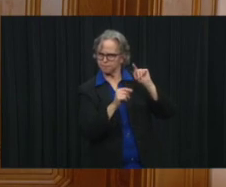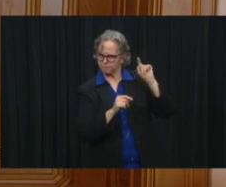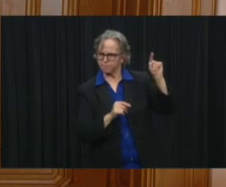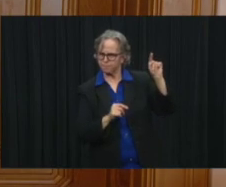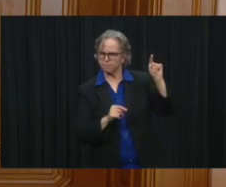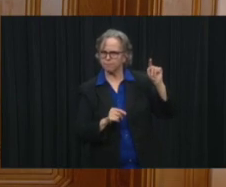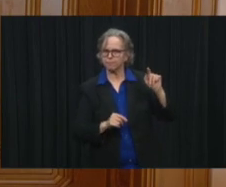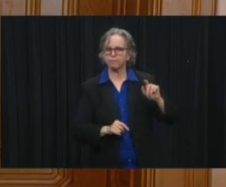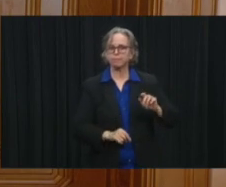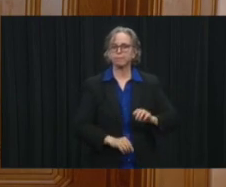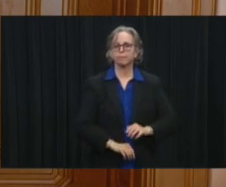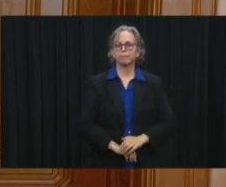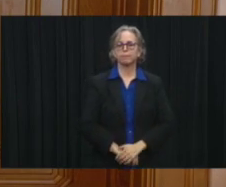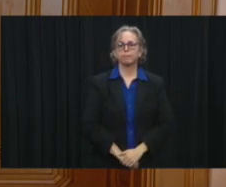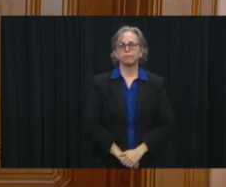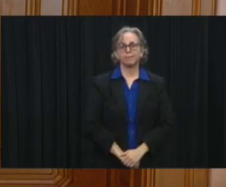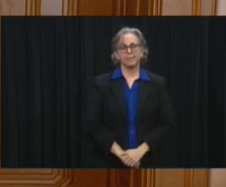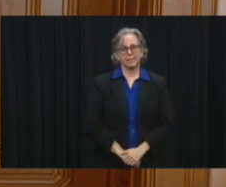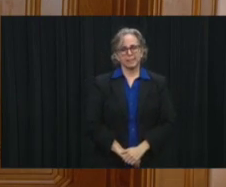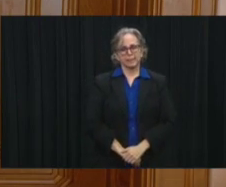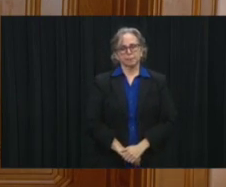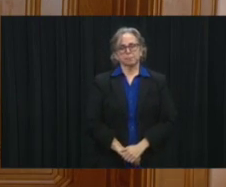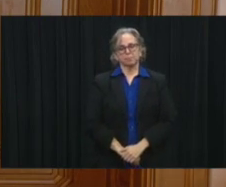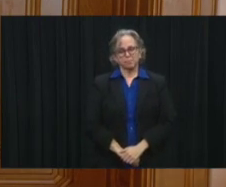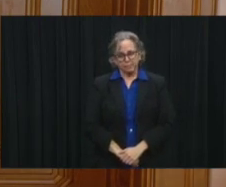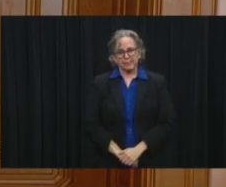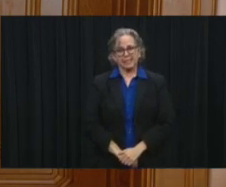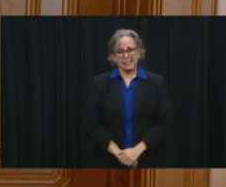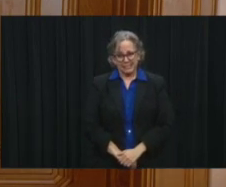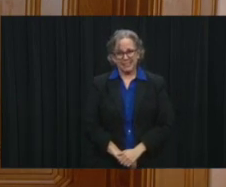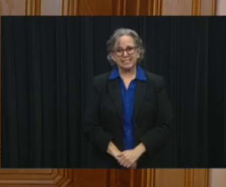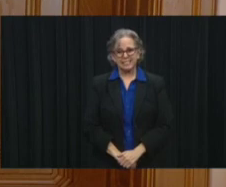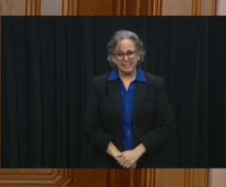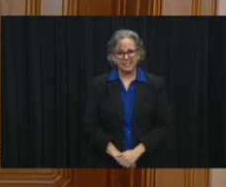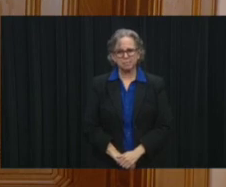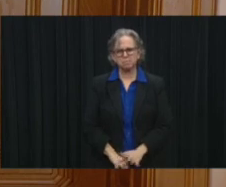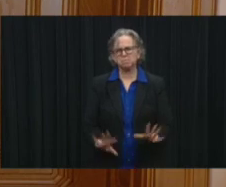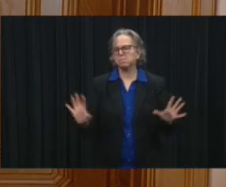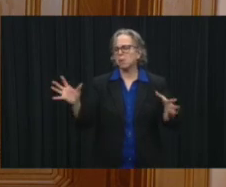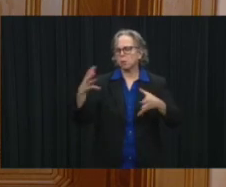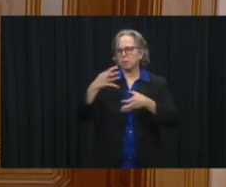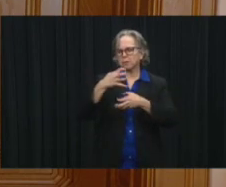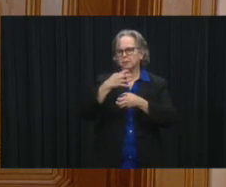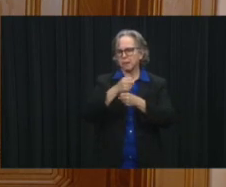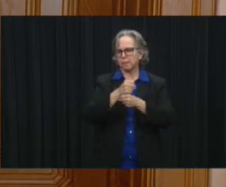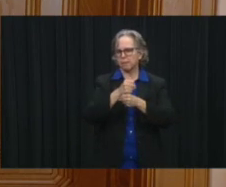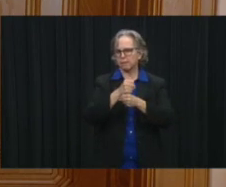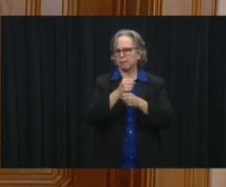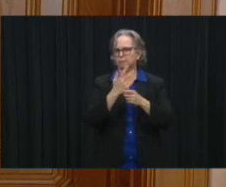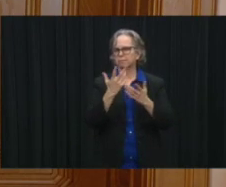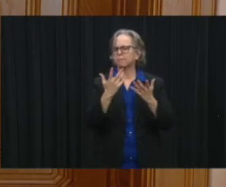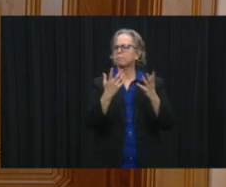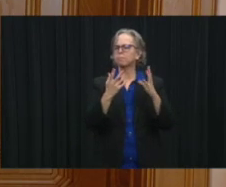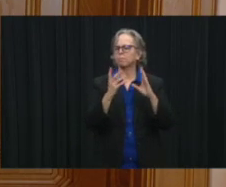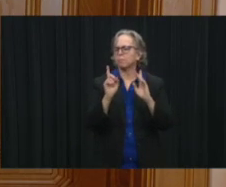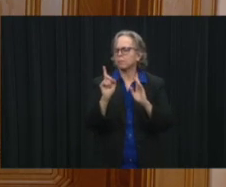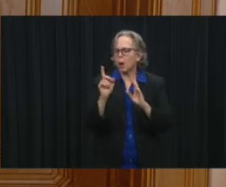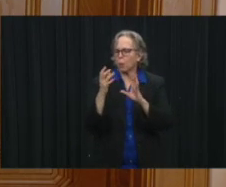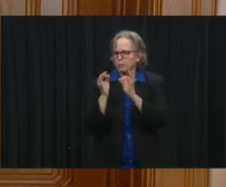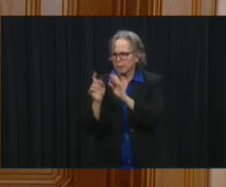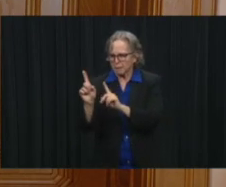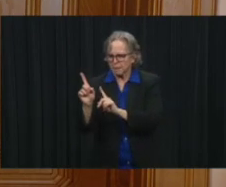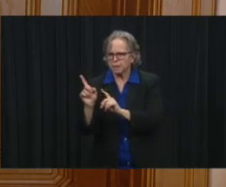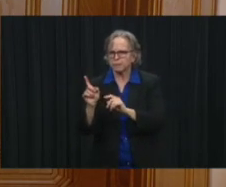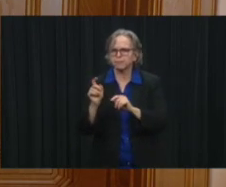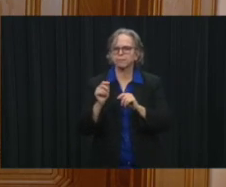Throughout, and I'll give you that basis of that modeling or what their result was in a moment. But